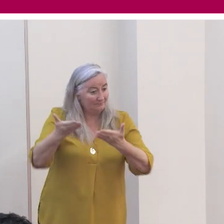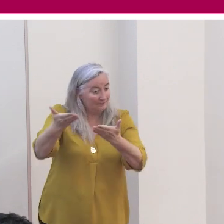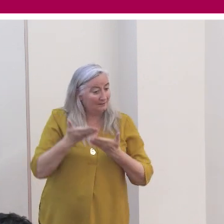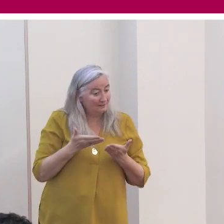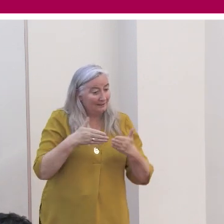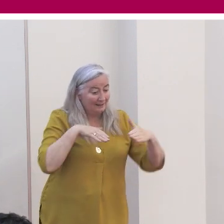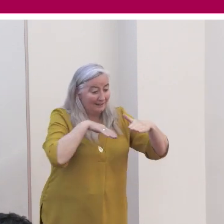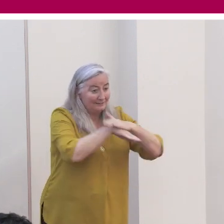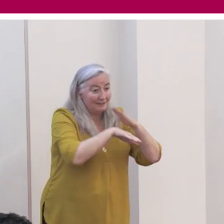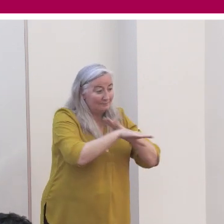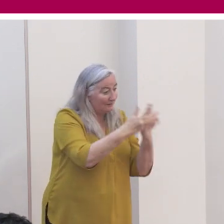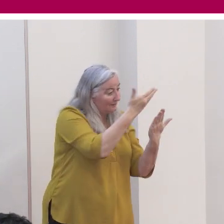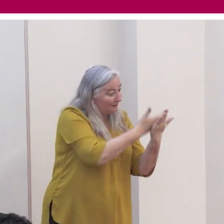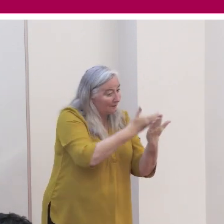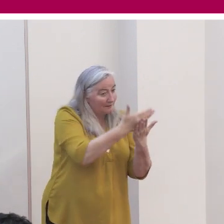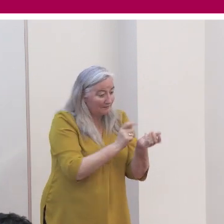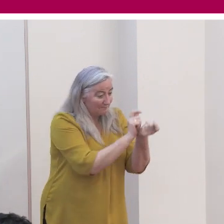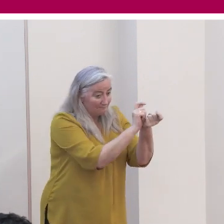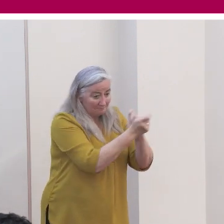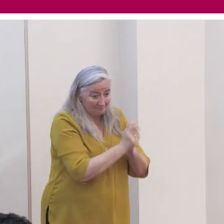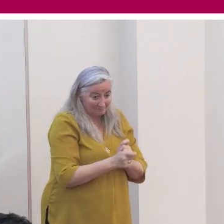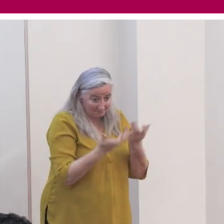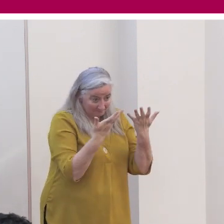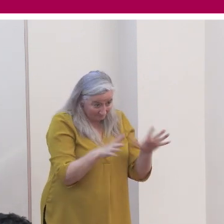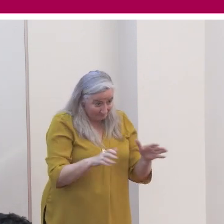for victims.